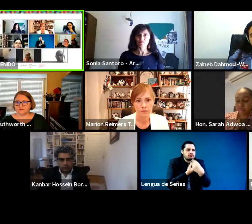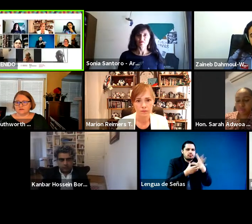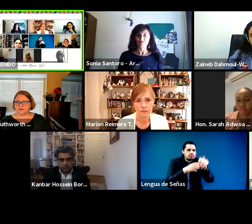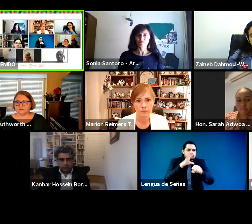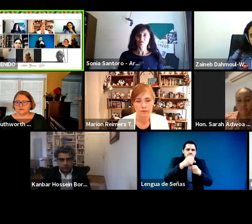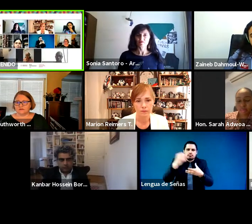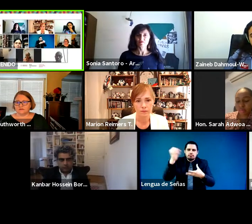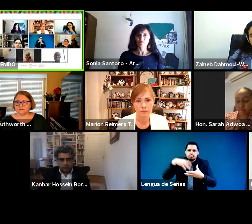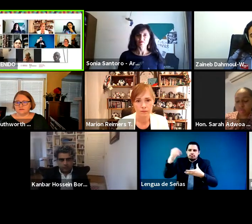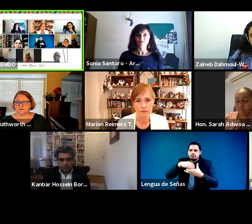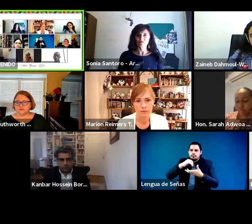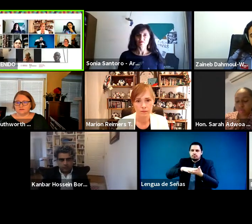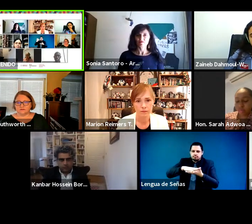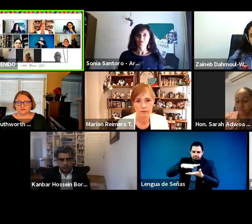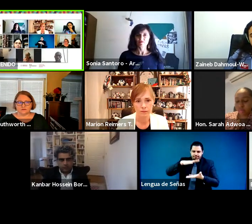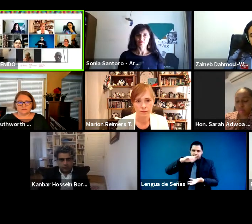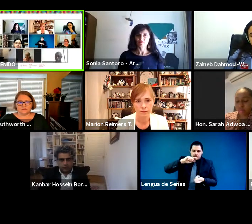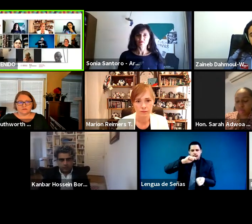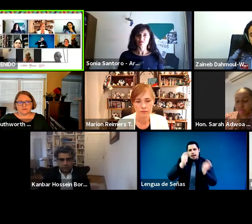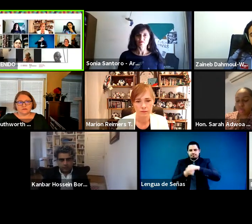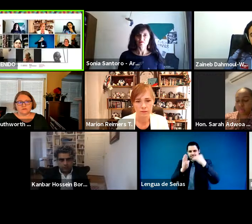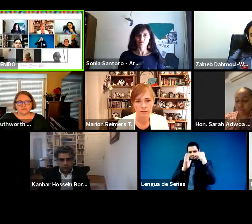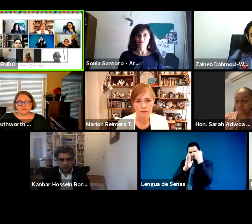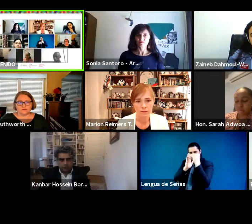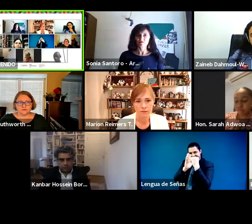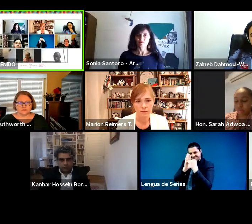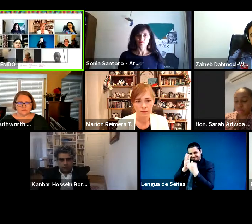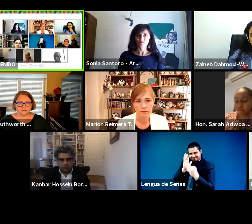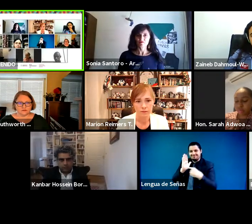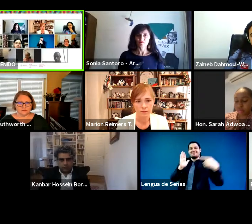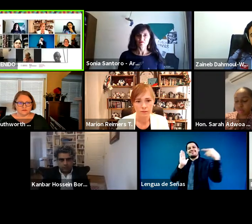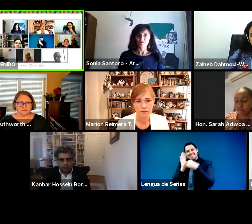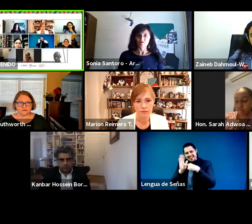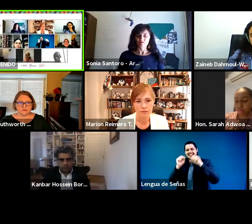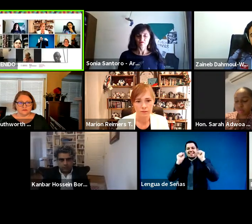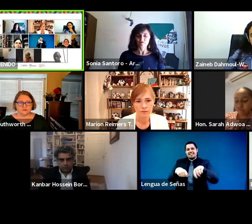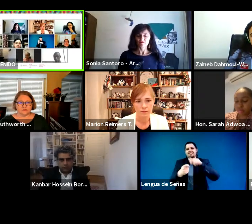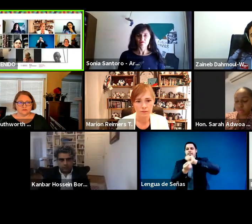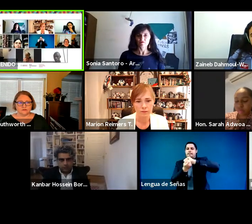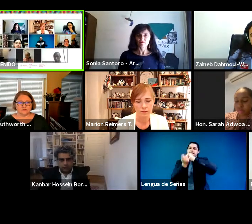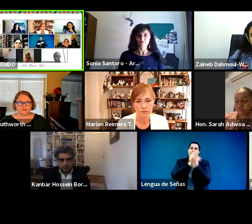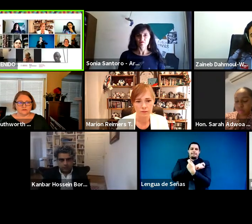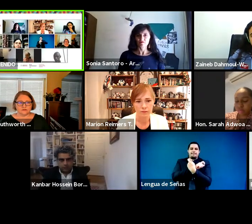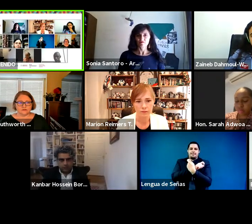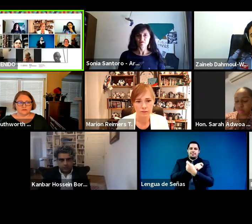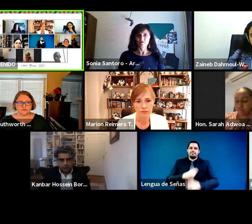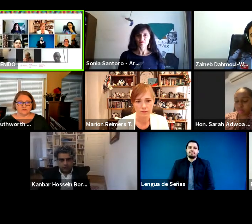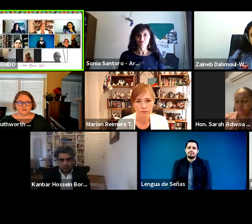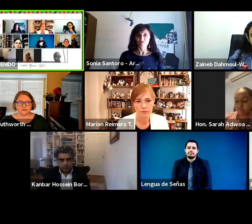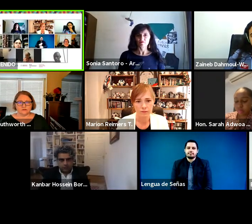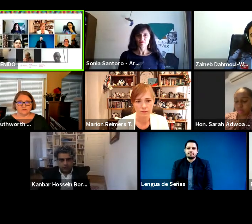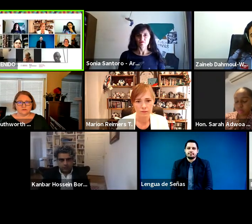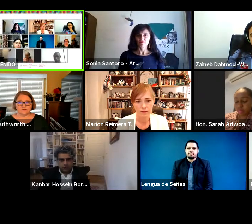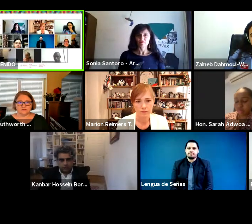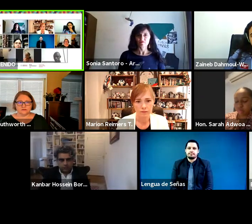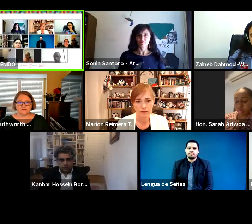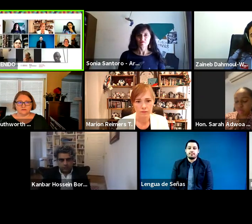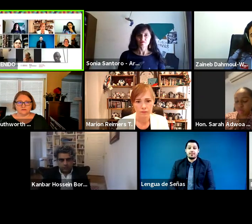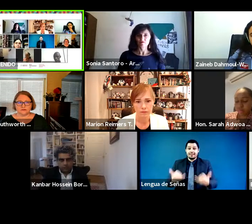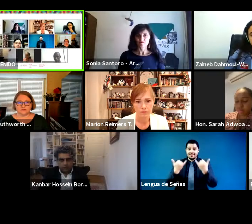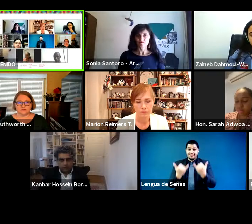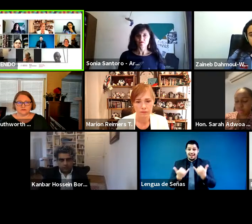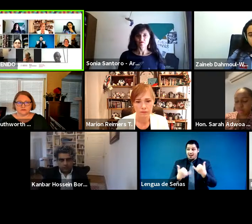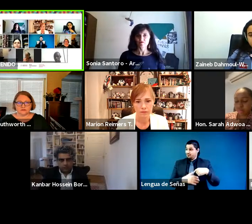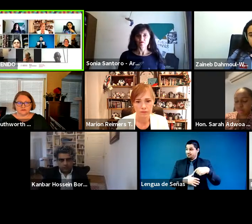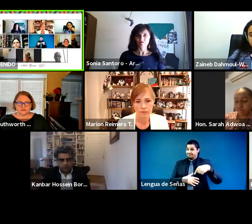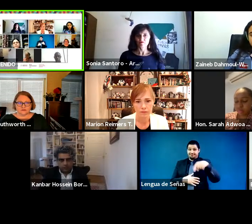audience had of their particular product, with their audiences even looking at seeing whether they could come